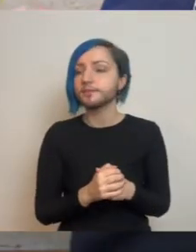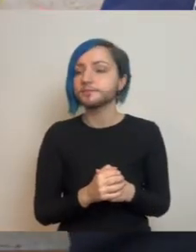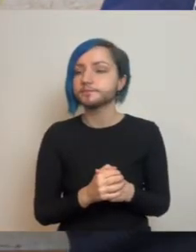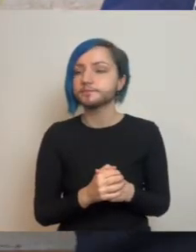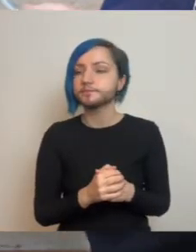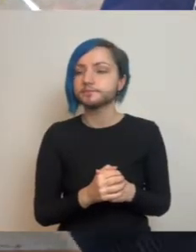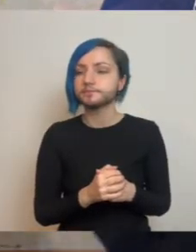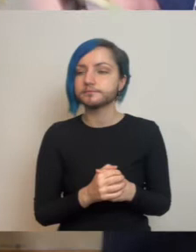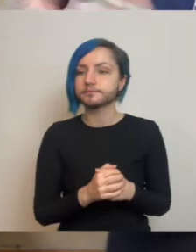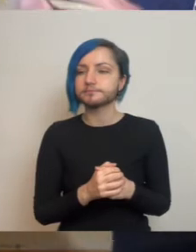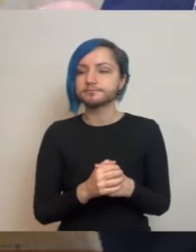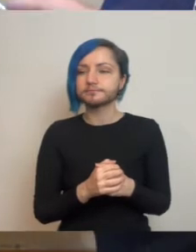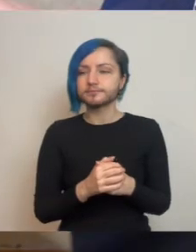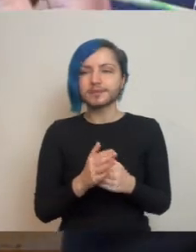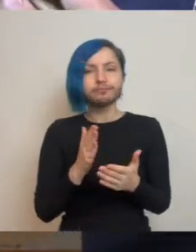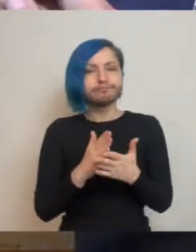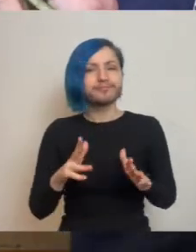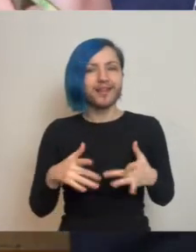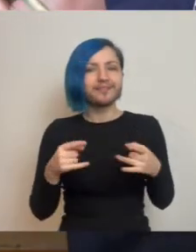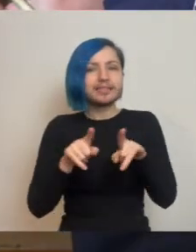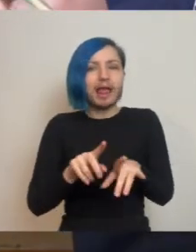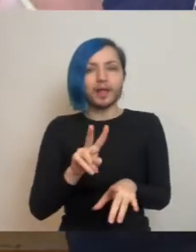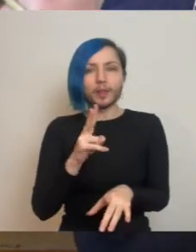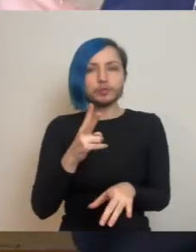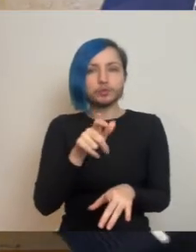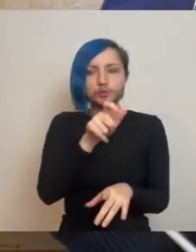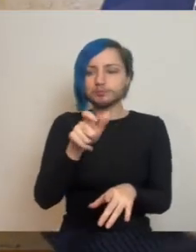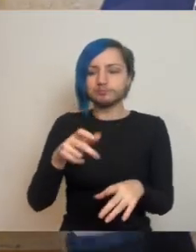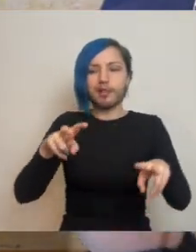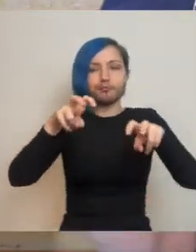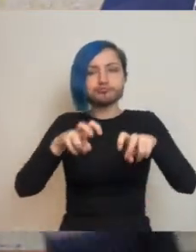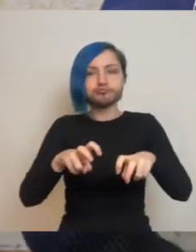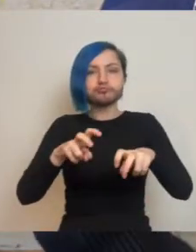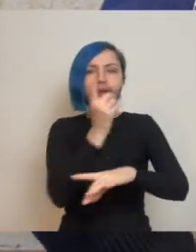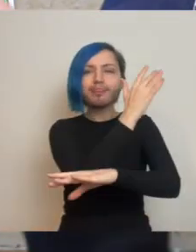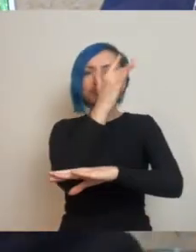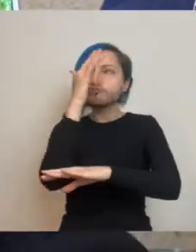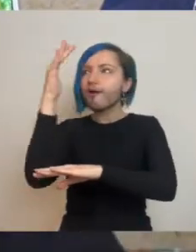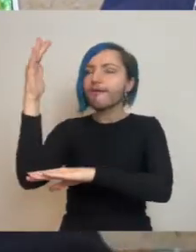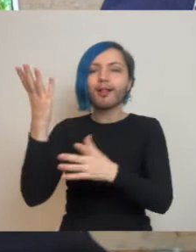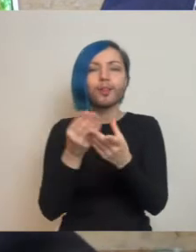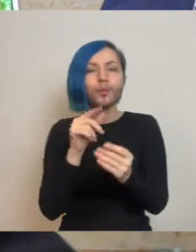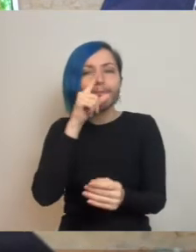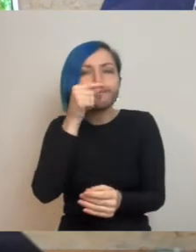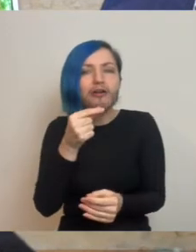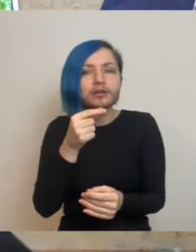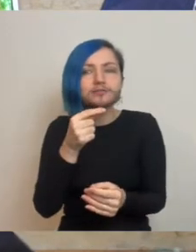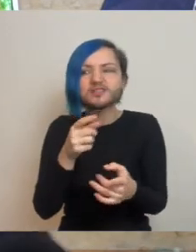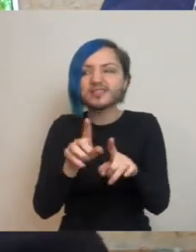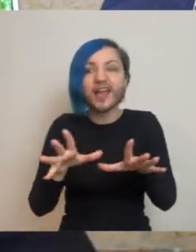And it kind of feels like these two figures are sat in a jungle with these parrots as their friends,